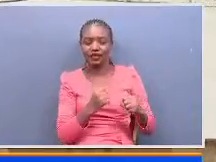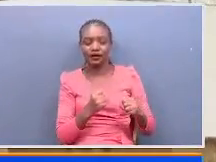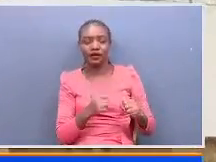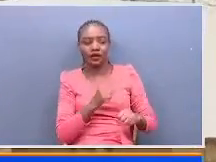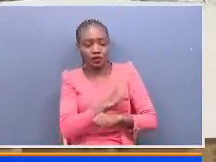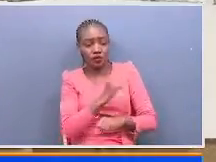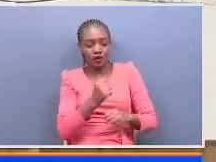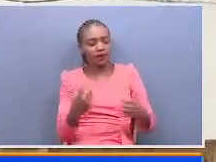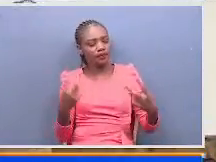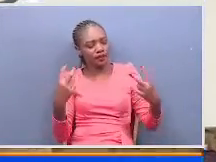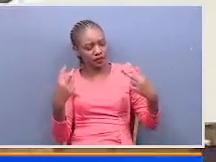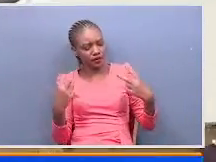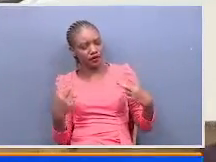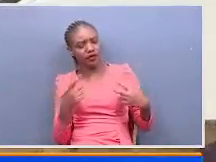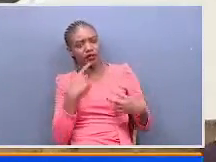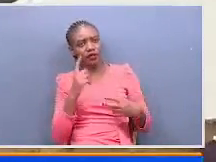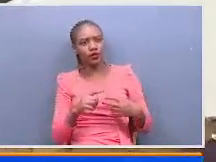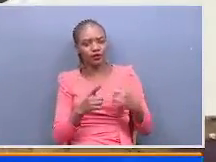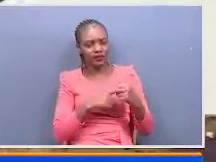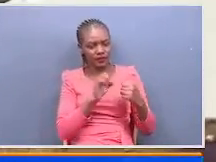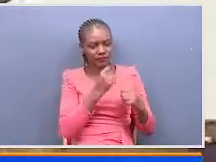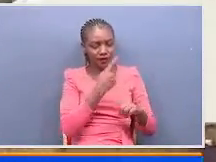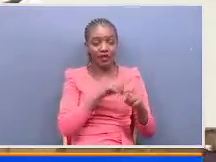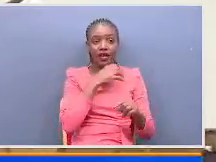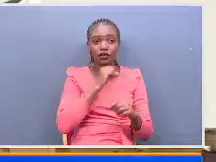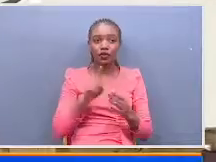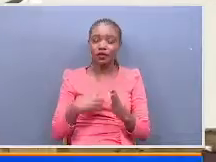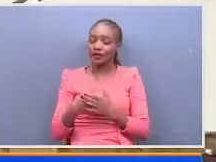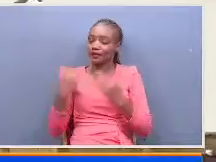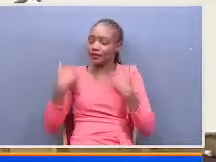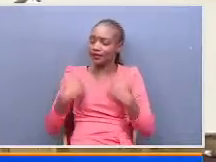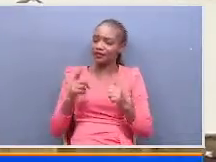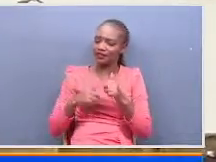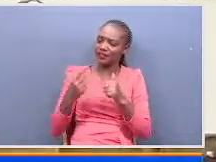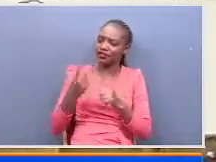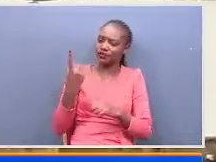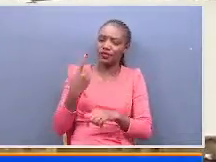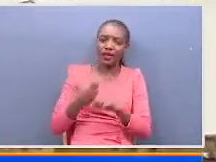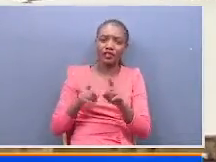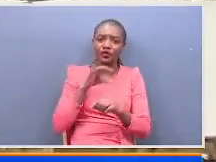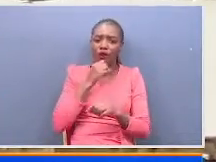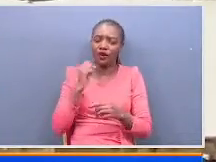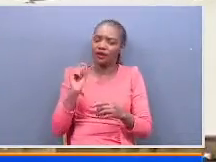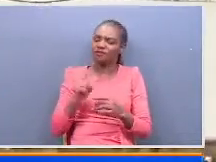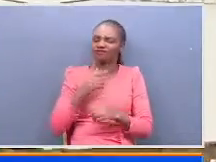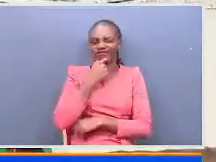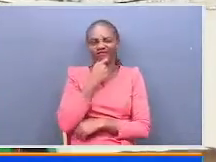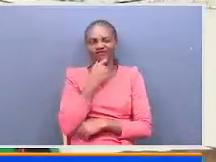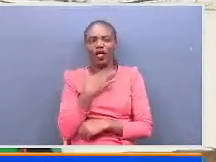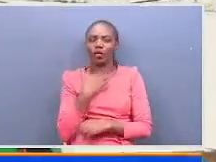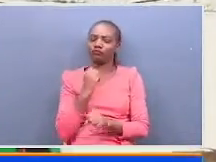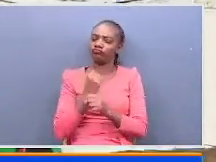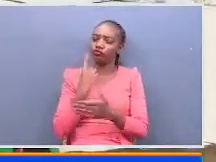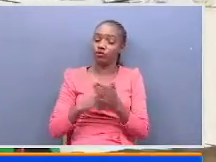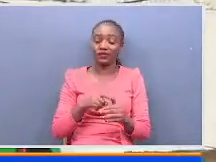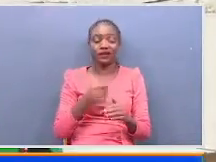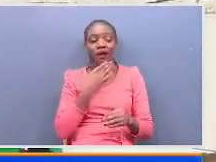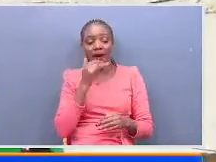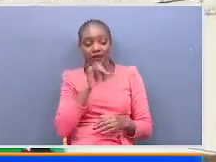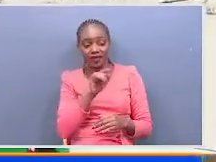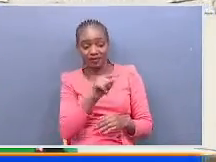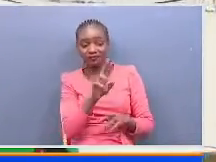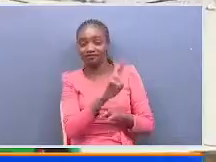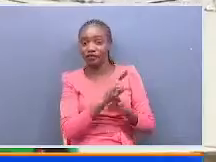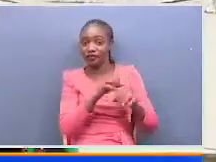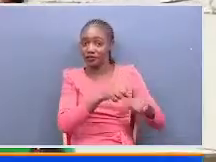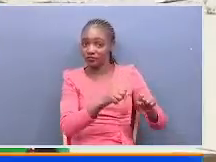hesabu akasema I'm 65 years old na huyo Wajackoyah ni 62. Nitafanyaje niwe kama yeye? Jamaa anaendeshanga nduthi. Jamaa